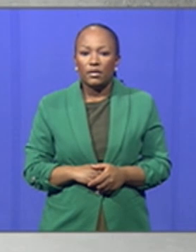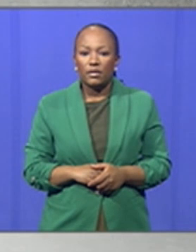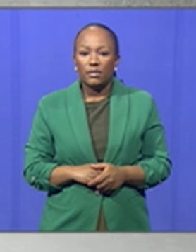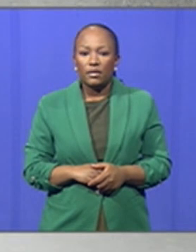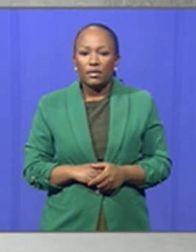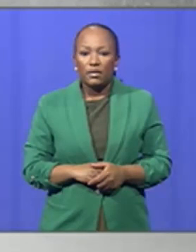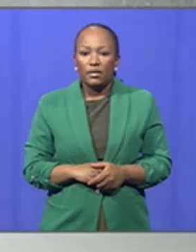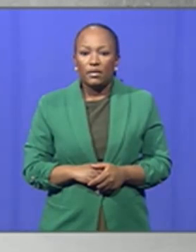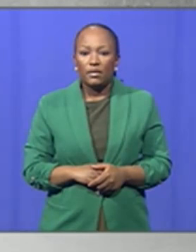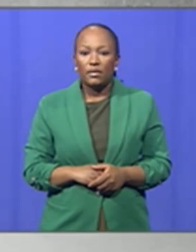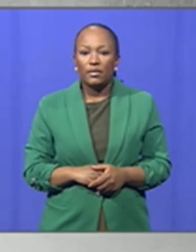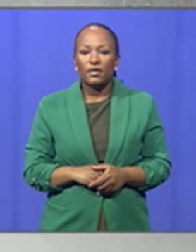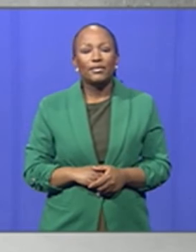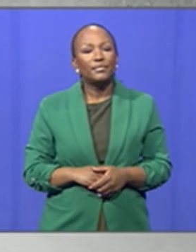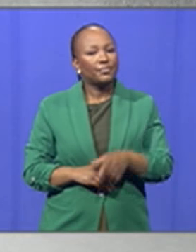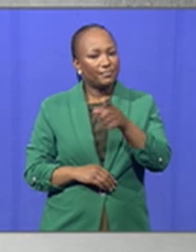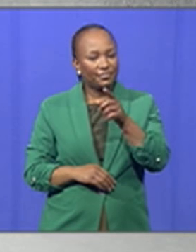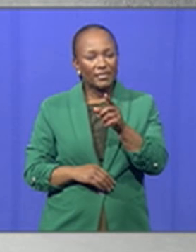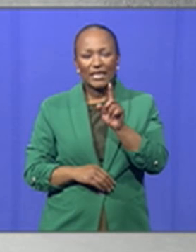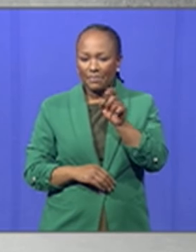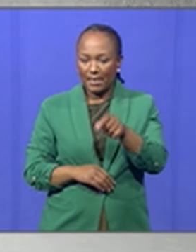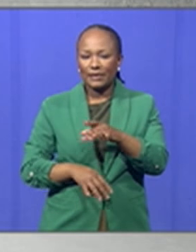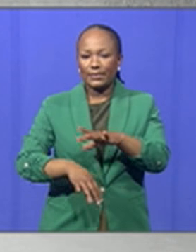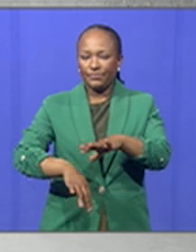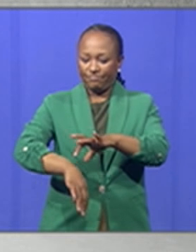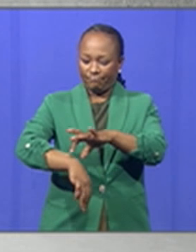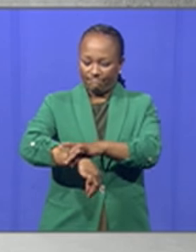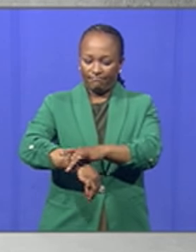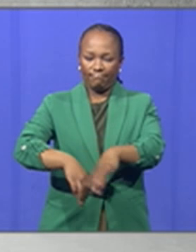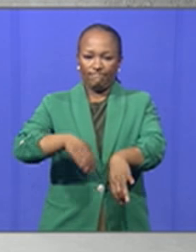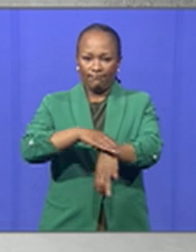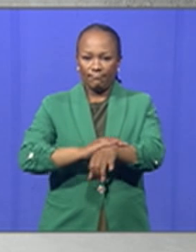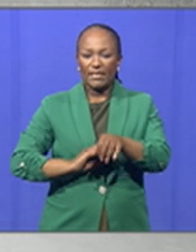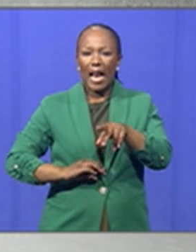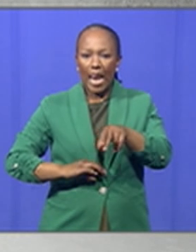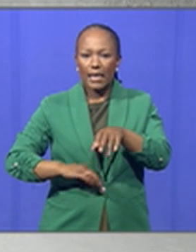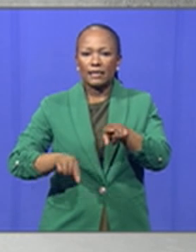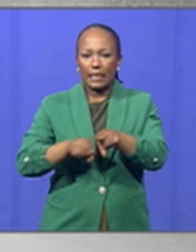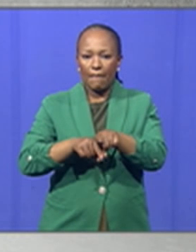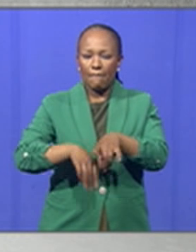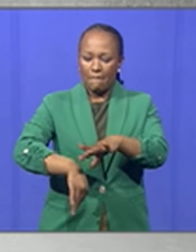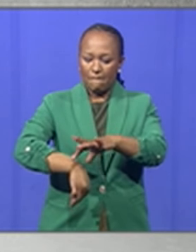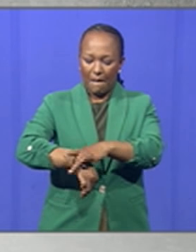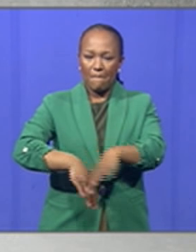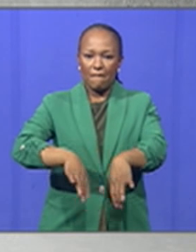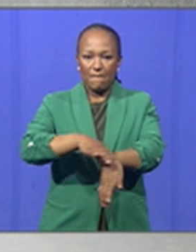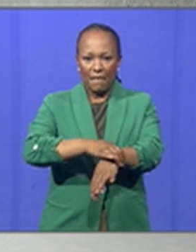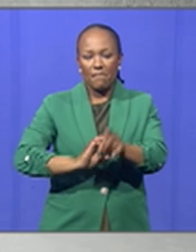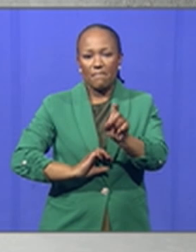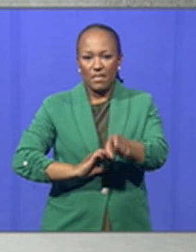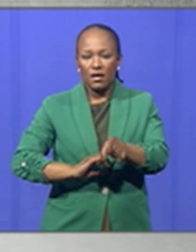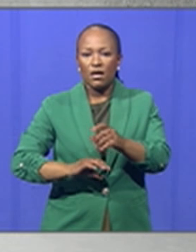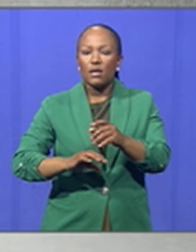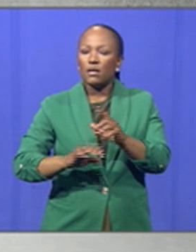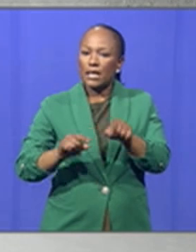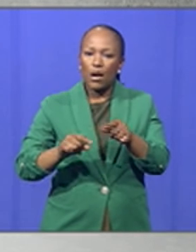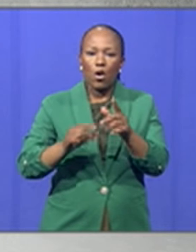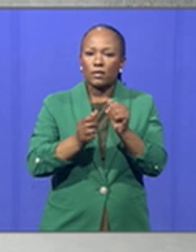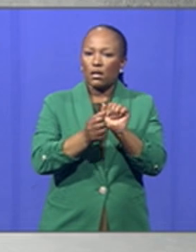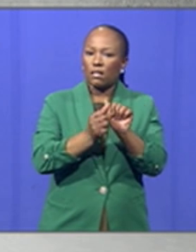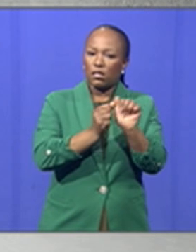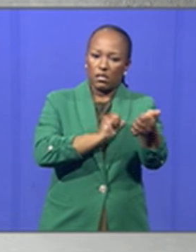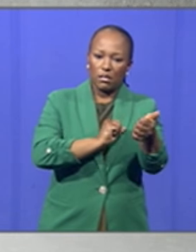Jwanong botsebotse nke ba yo mmofa maoto a le matsoga gore a se ka ba khumana chancenyana ya gore ke ya kae. Re Brown Mokgotsi o re